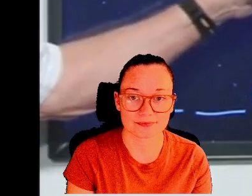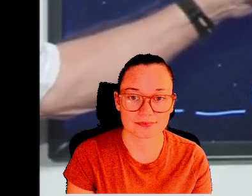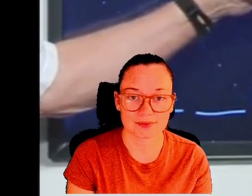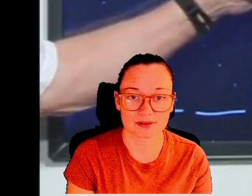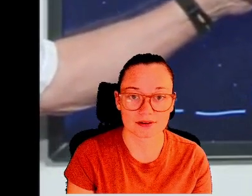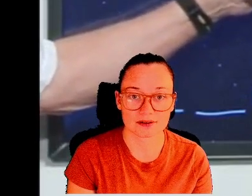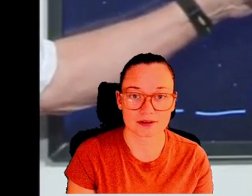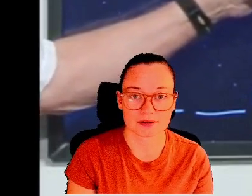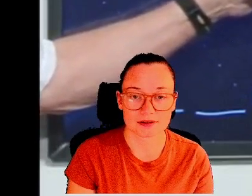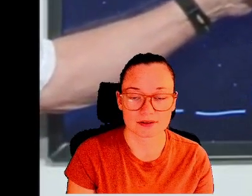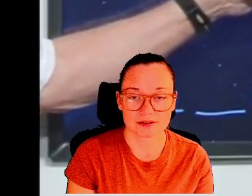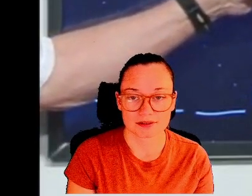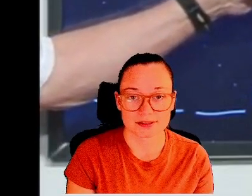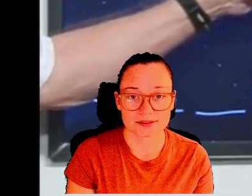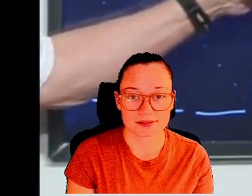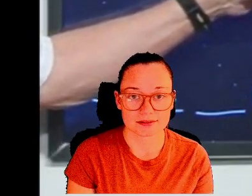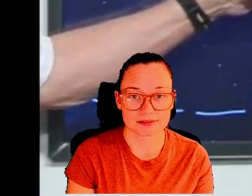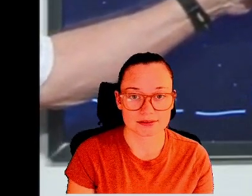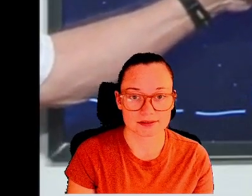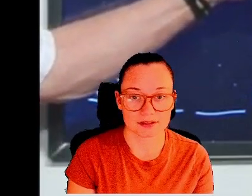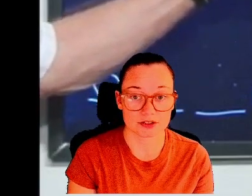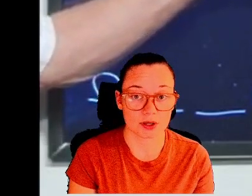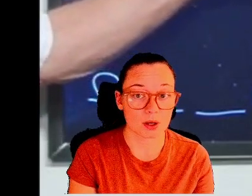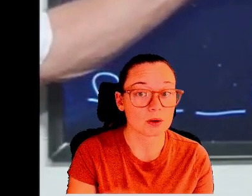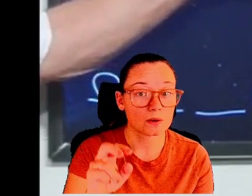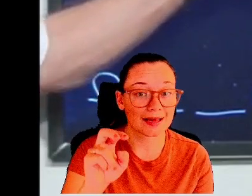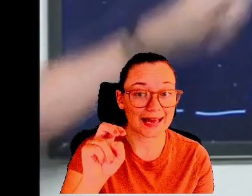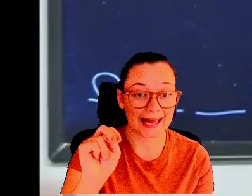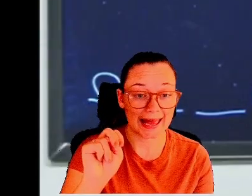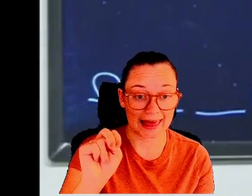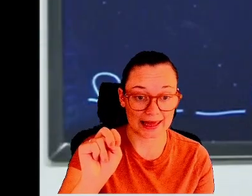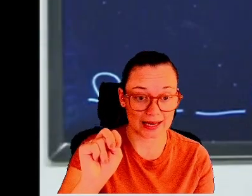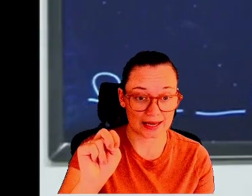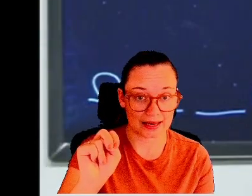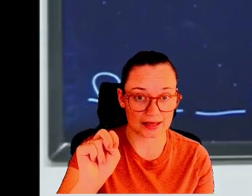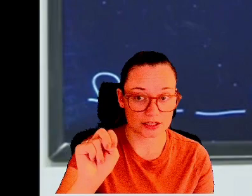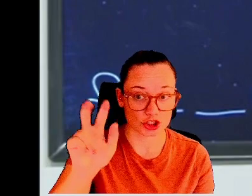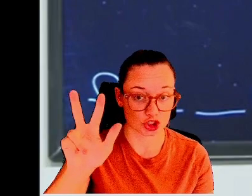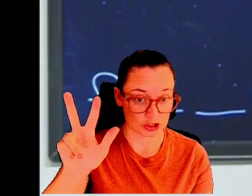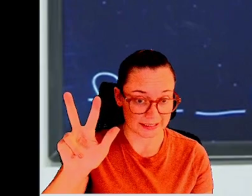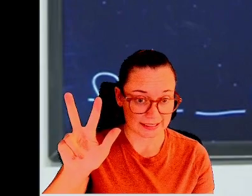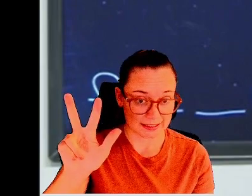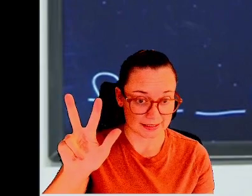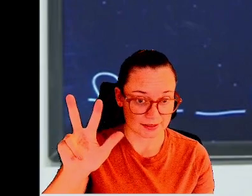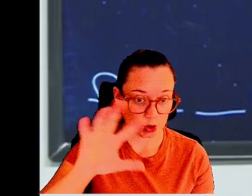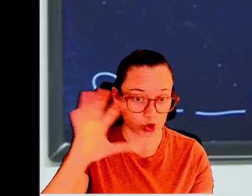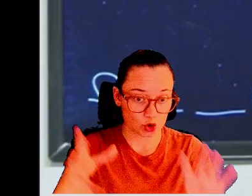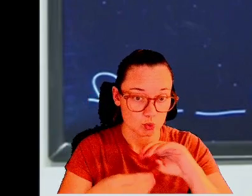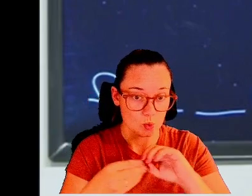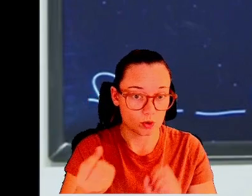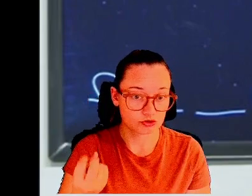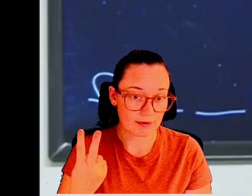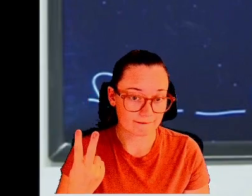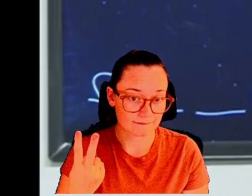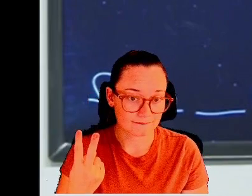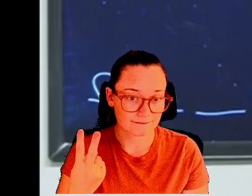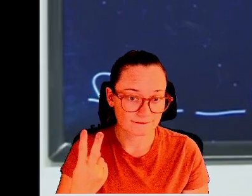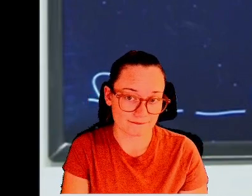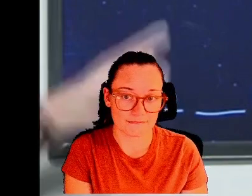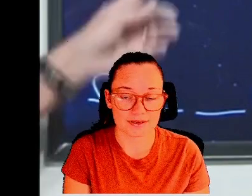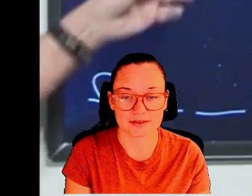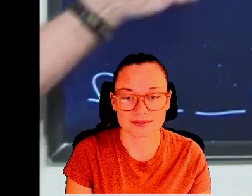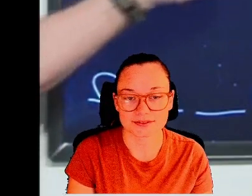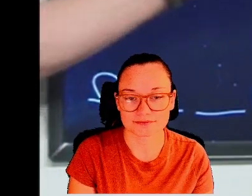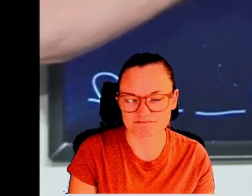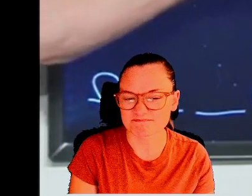n is 3, our answer is 12. Okay? So that's a sneaky